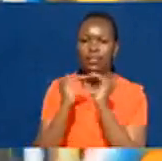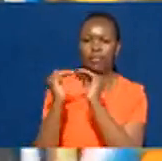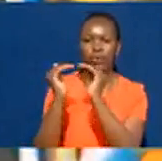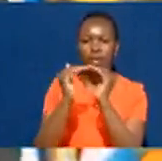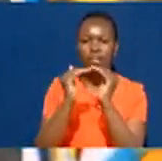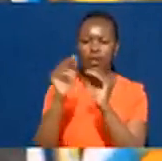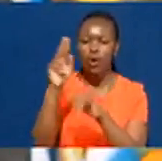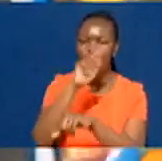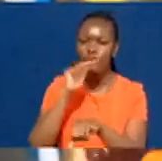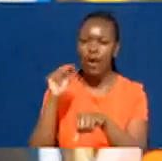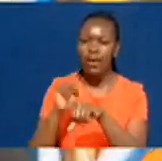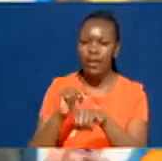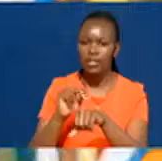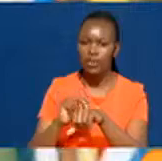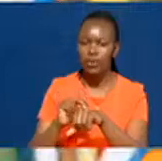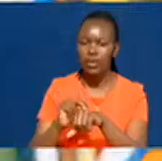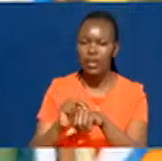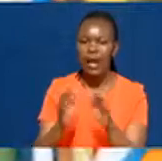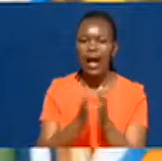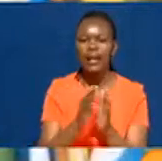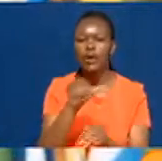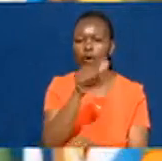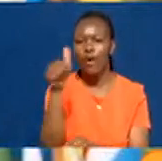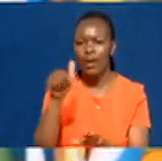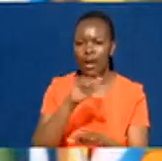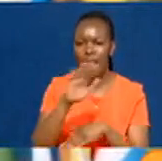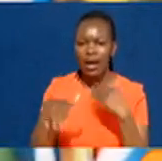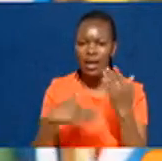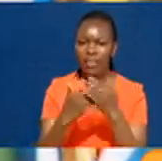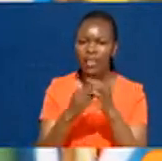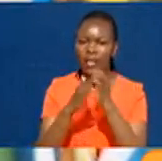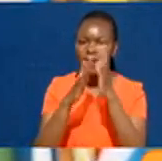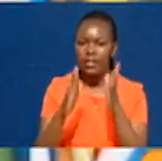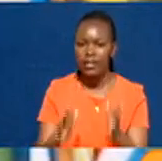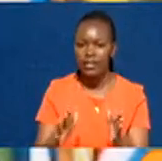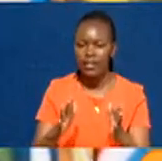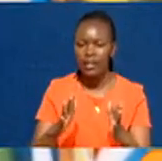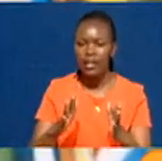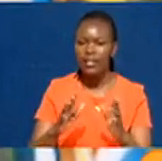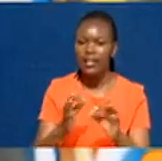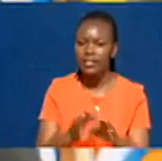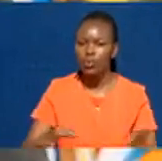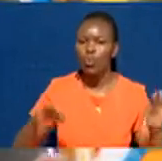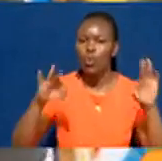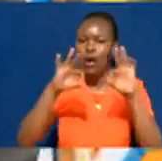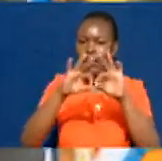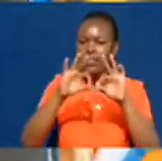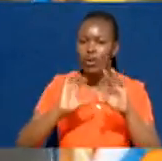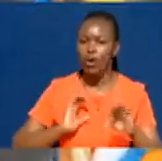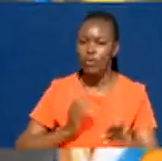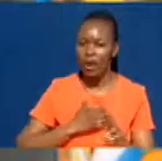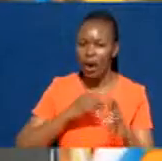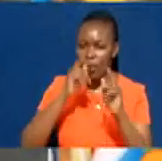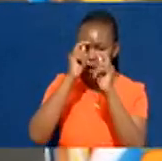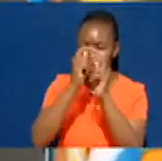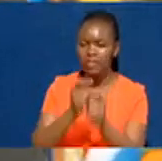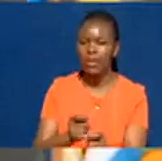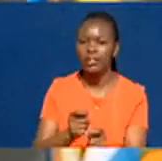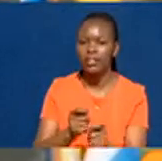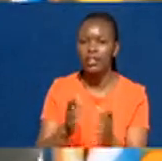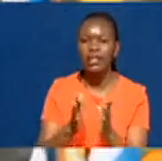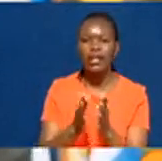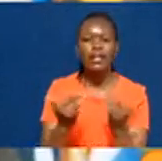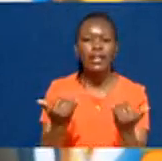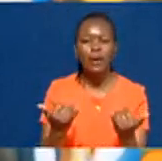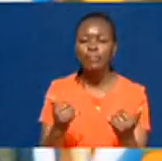nation and every other leader that deserves respect. So to all our friends out